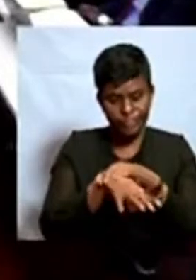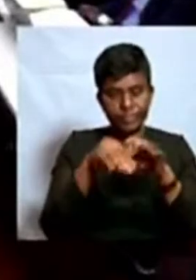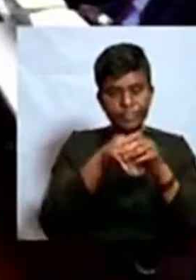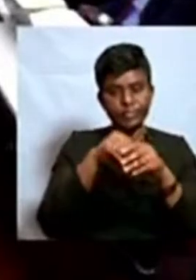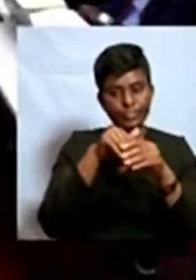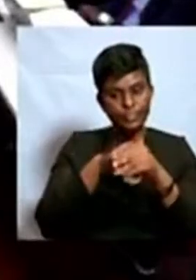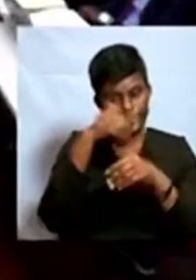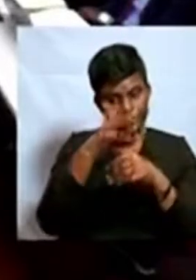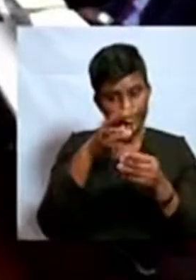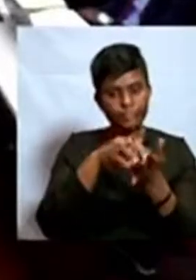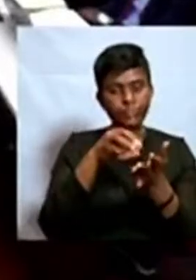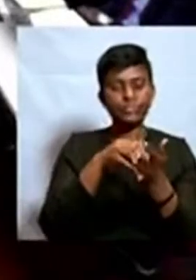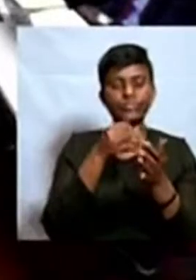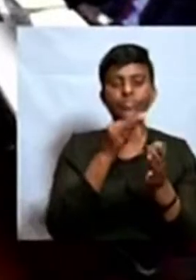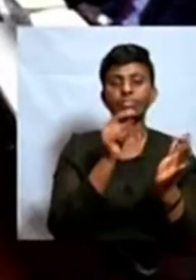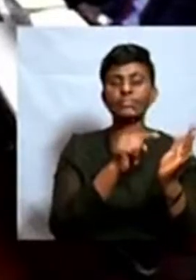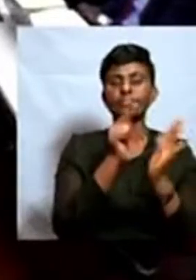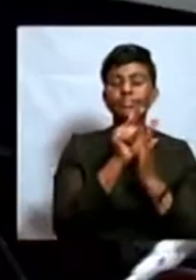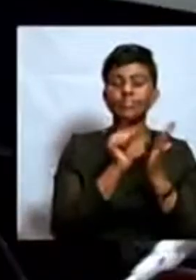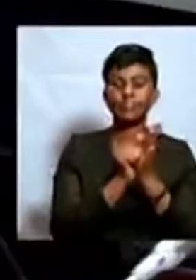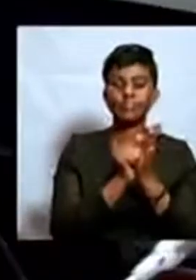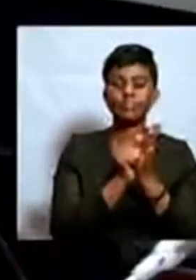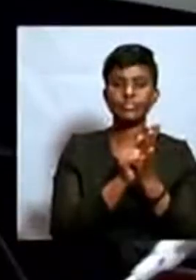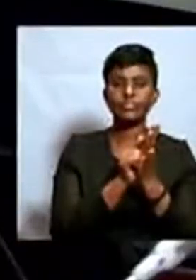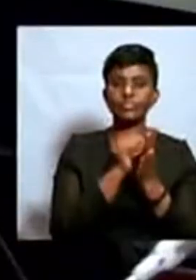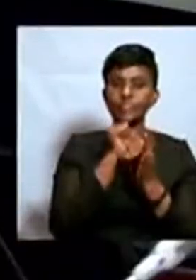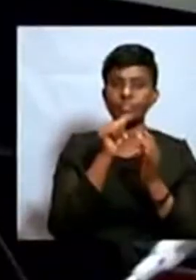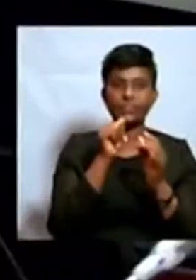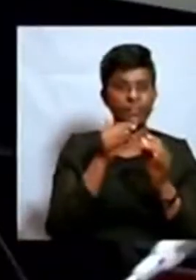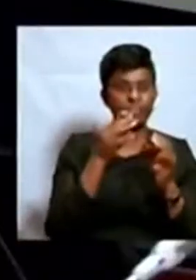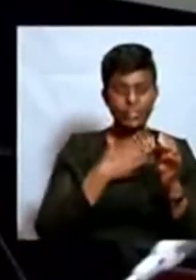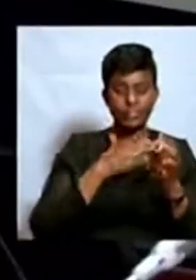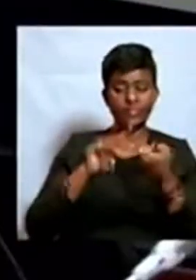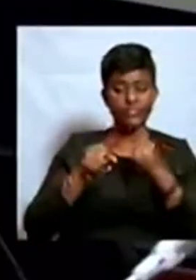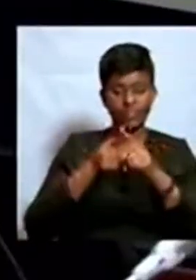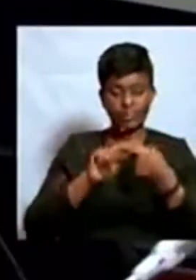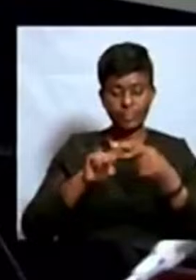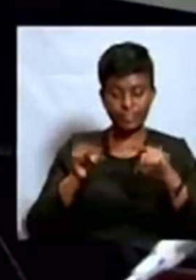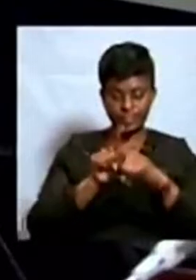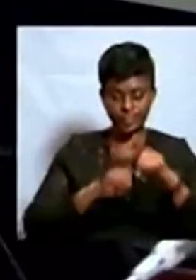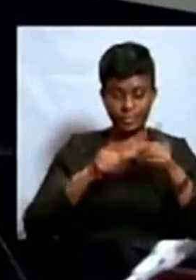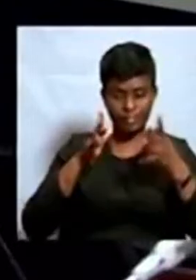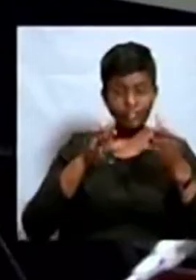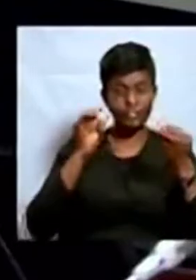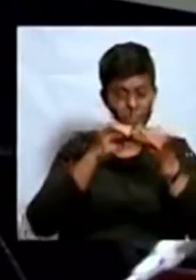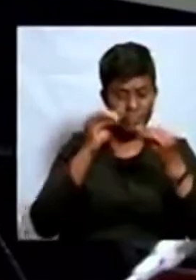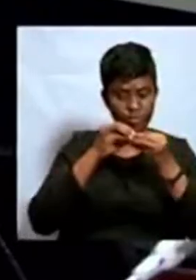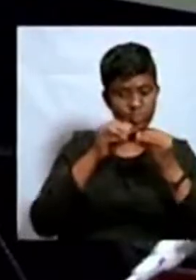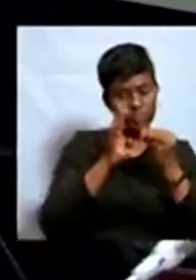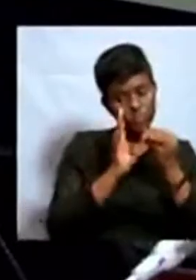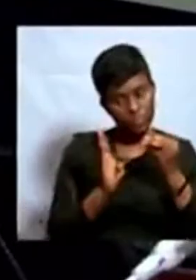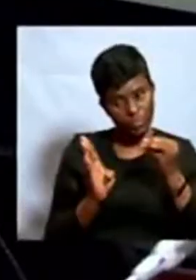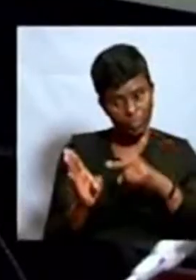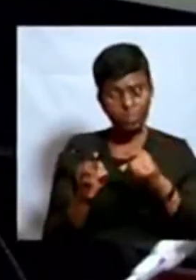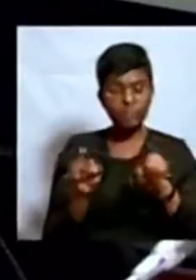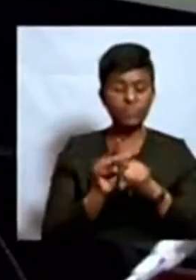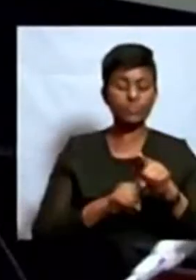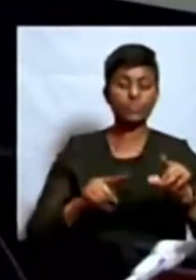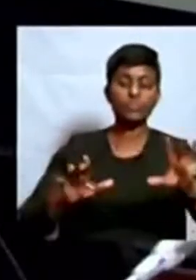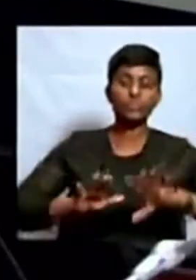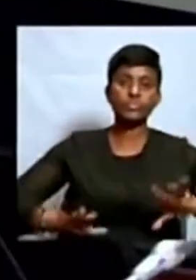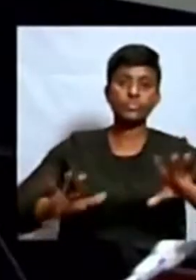outside the bill, but noting that my colleagues have been allowed to go a little bit, taking advantage of the presence